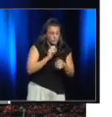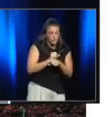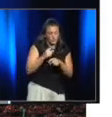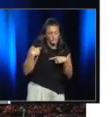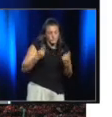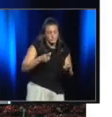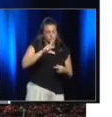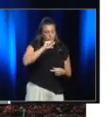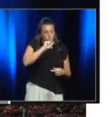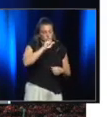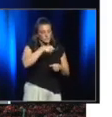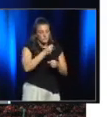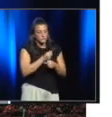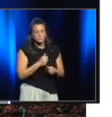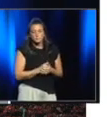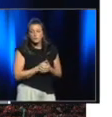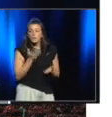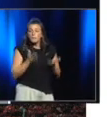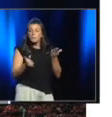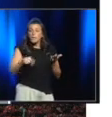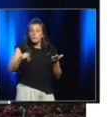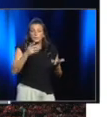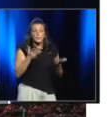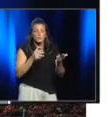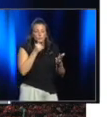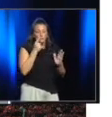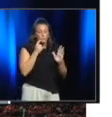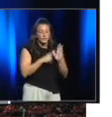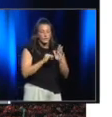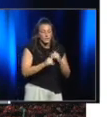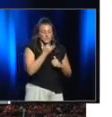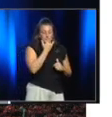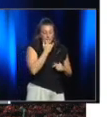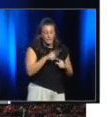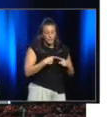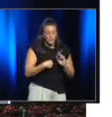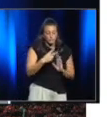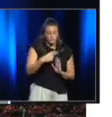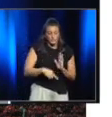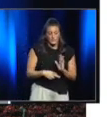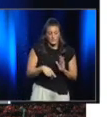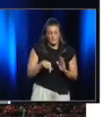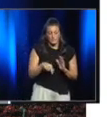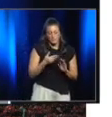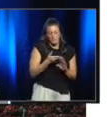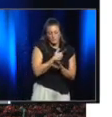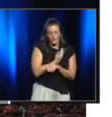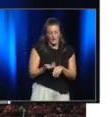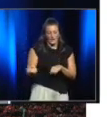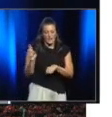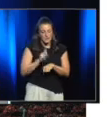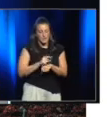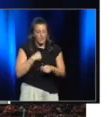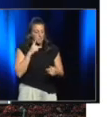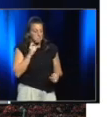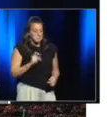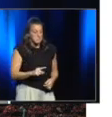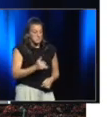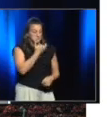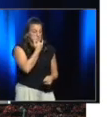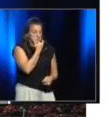Now, I don't know how many of you have picked up on the mistake that I picked up on just when I was reading through this talk just before I came on,